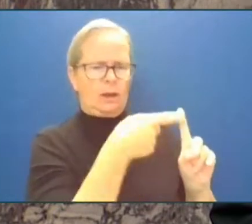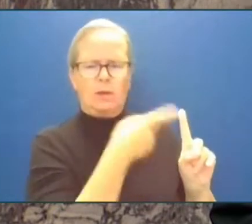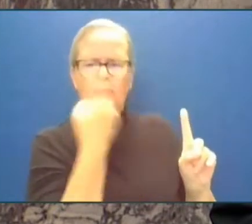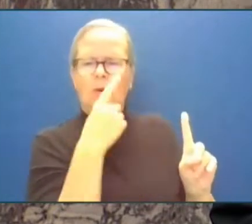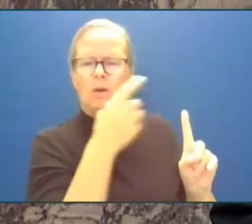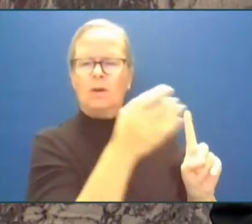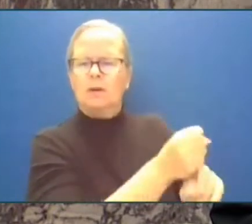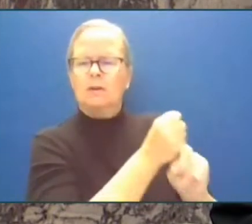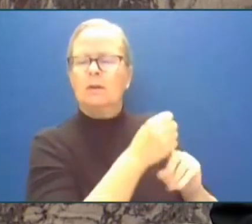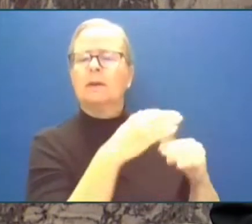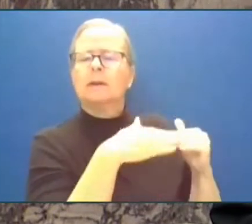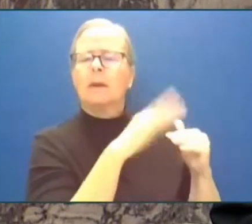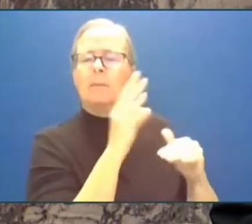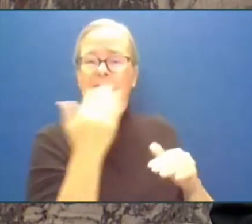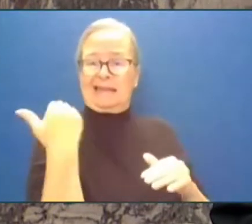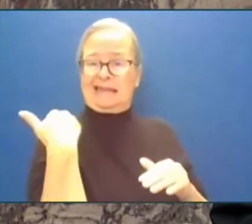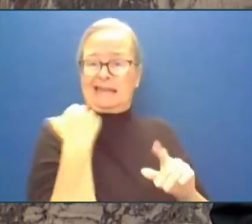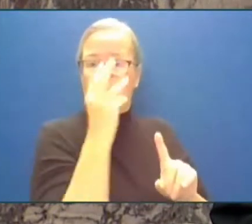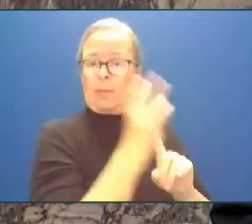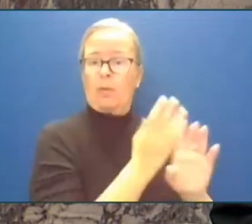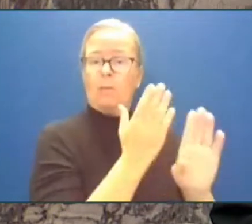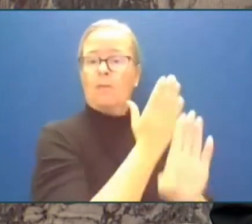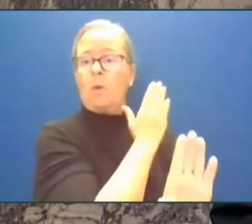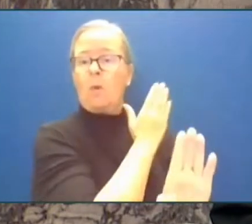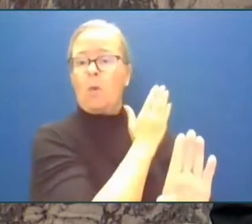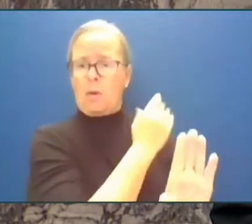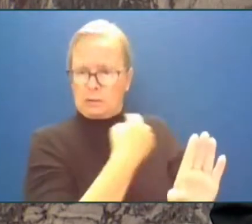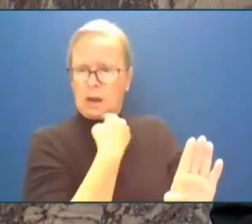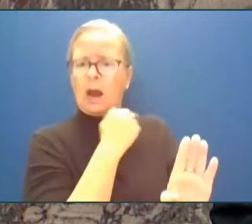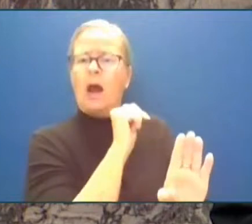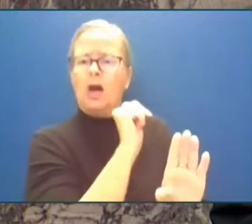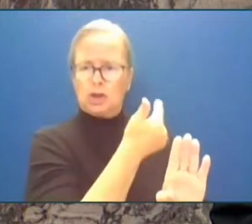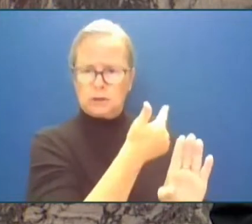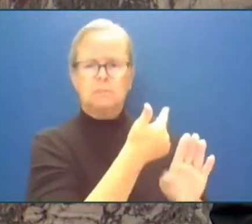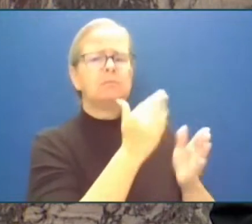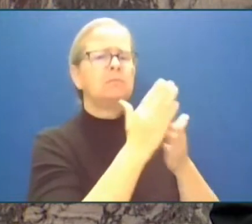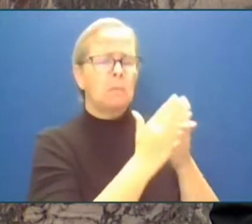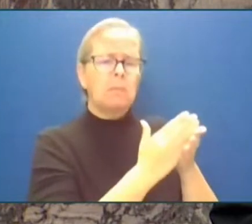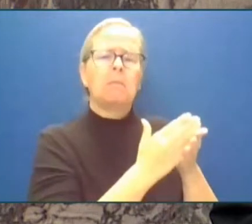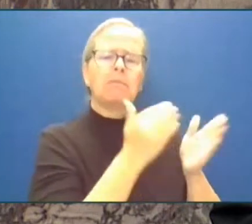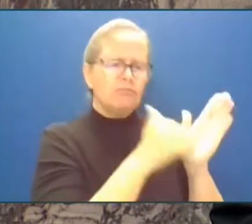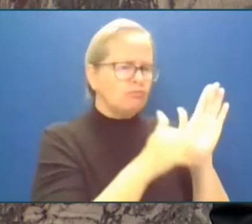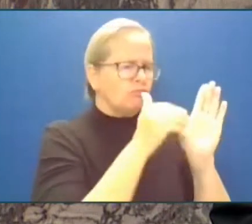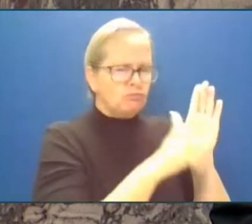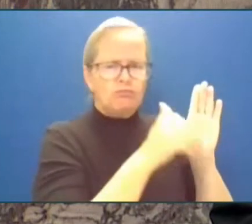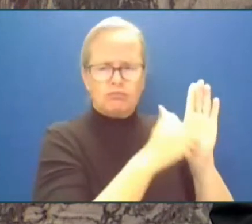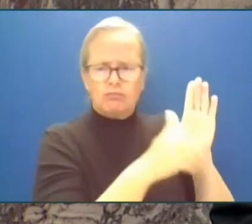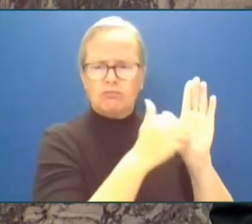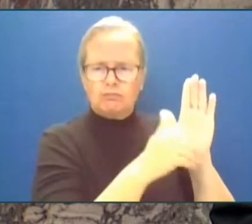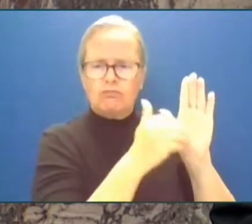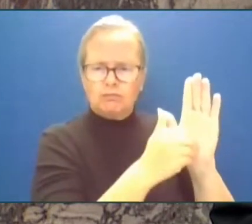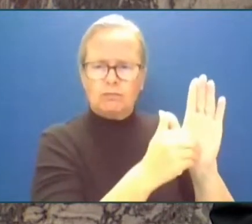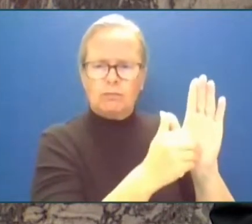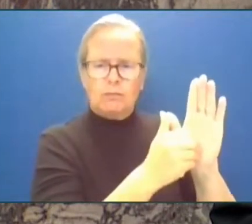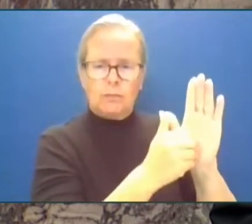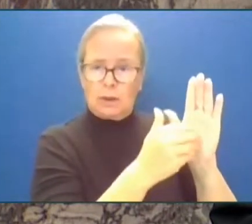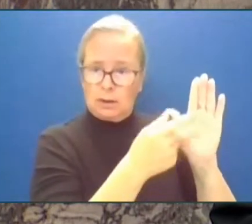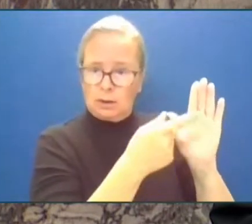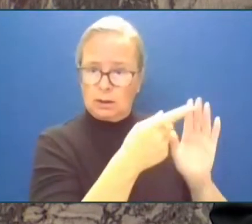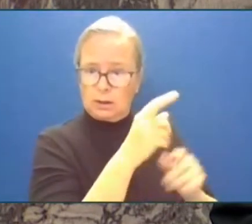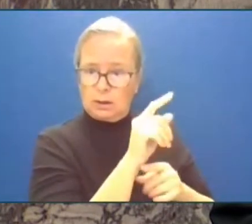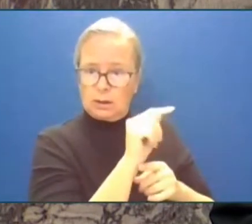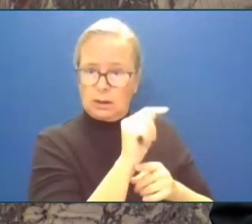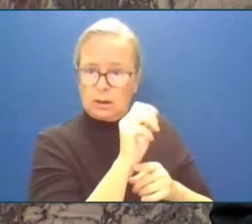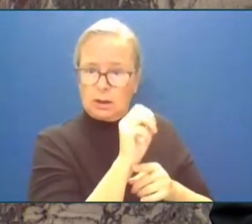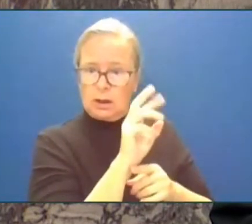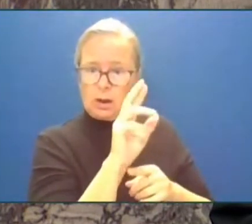prolific offenders and terrorists continue to be put back in the streets to cause more damage and fear. He laughed it off and dismissed the